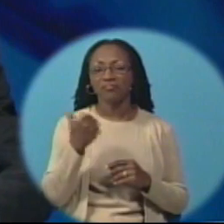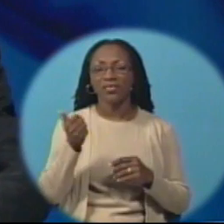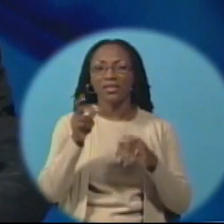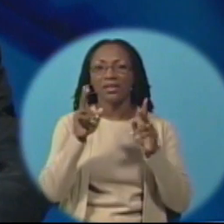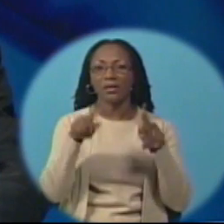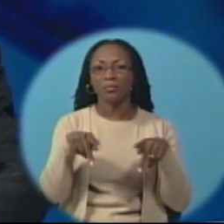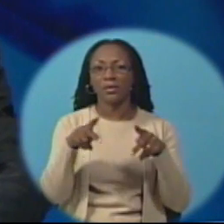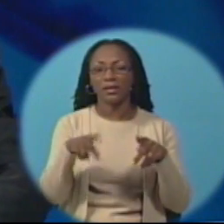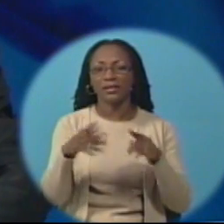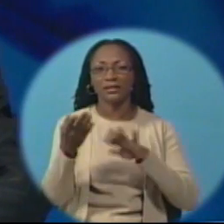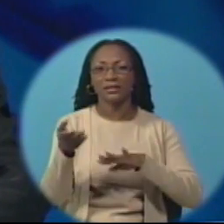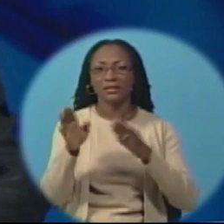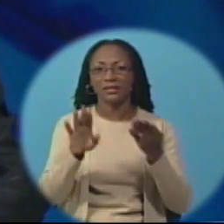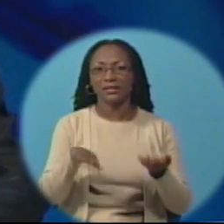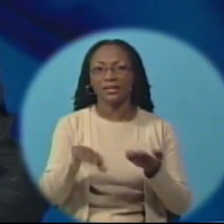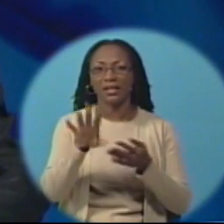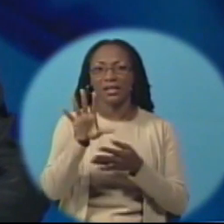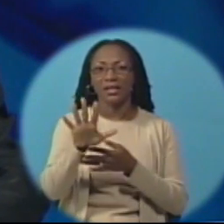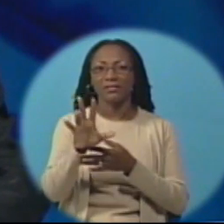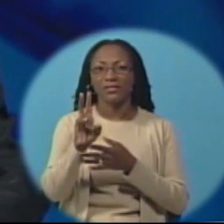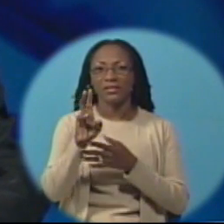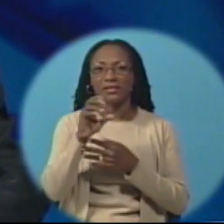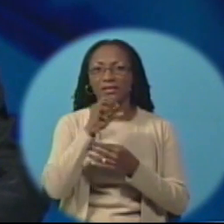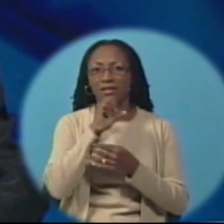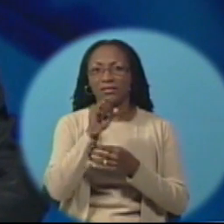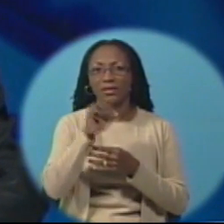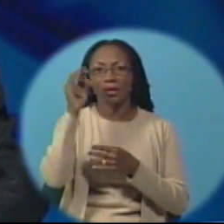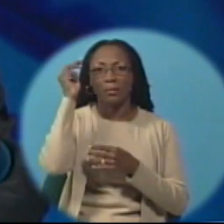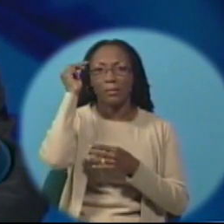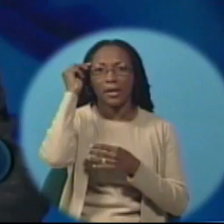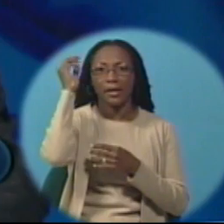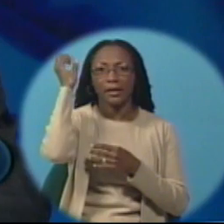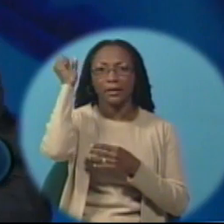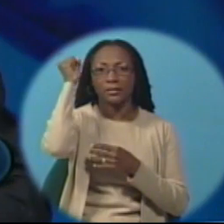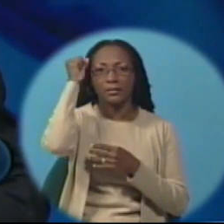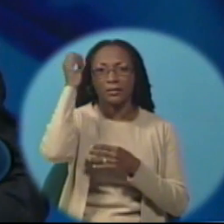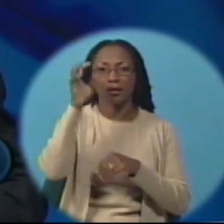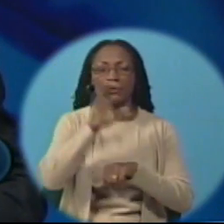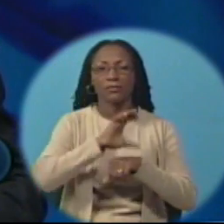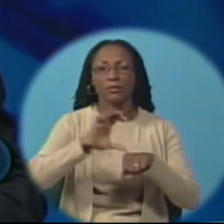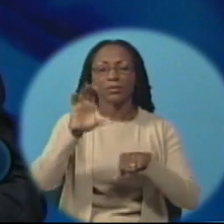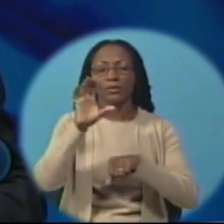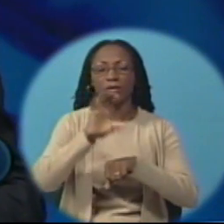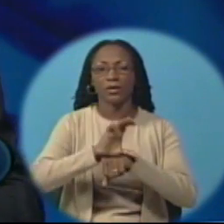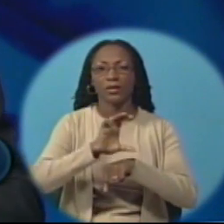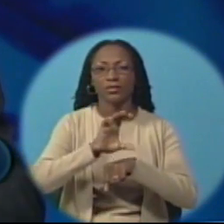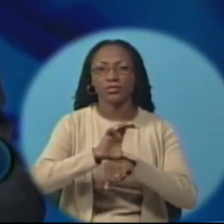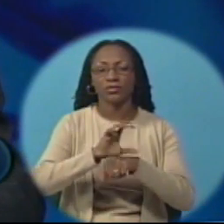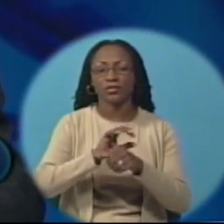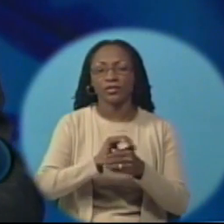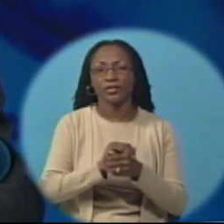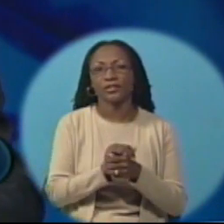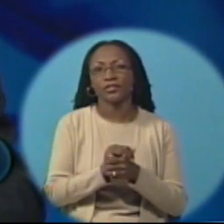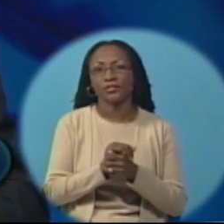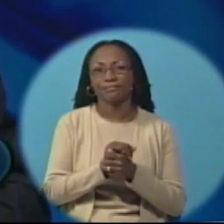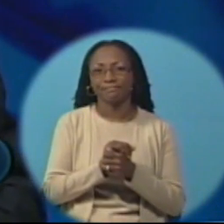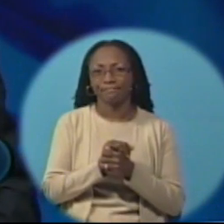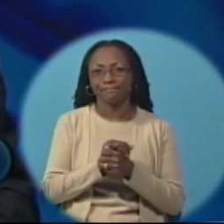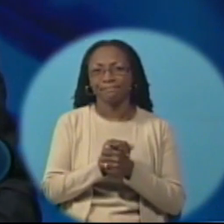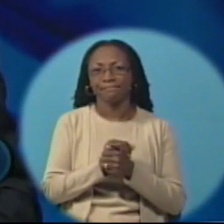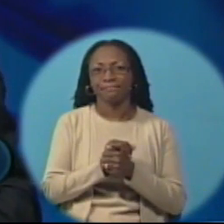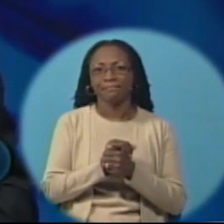There's been another road fatality in Barbados. Dead is 57-year-old Michael Scott of Dover